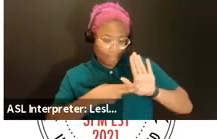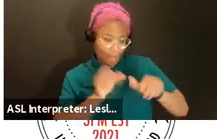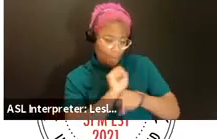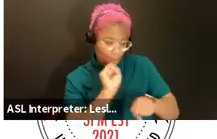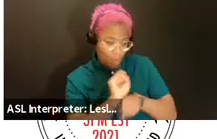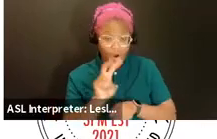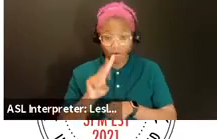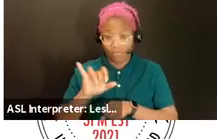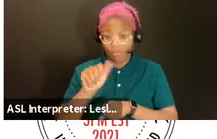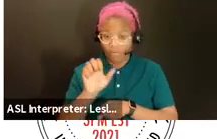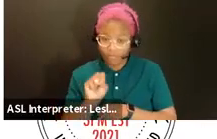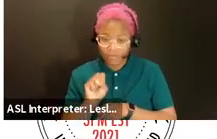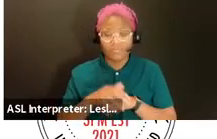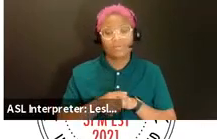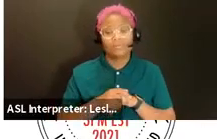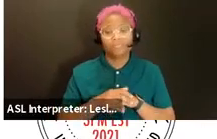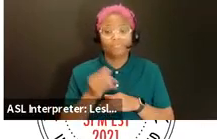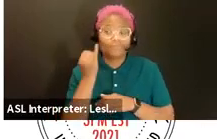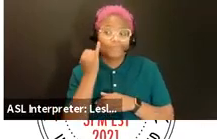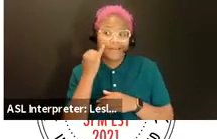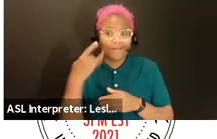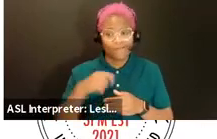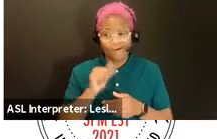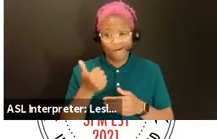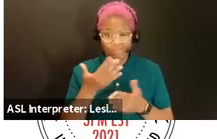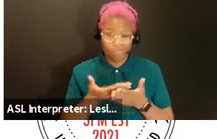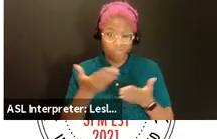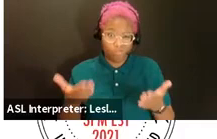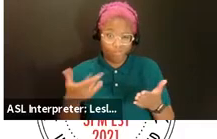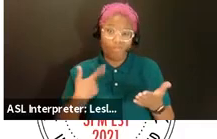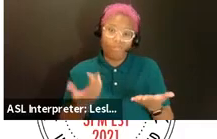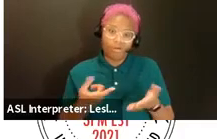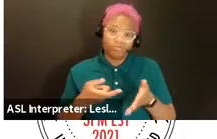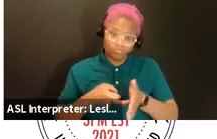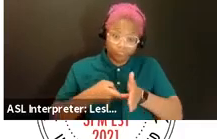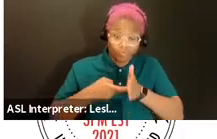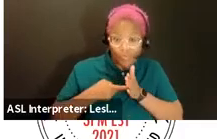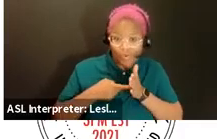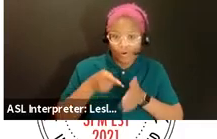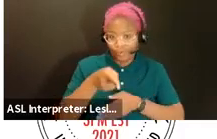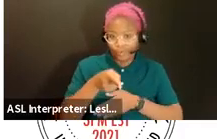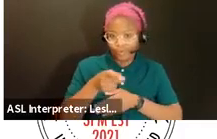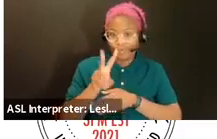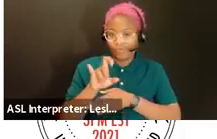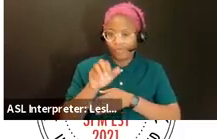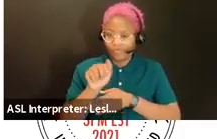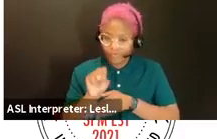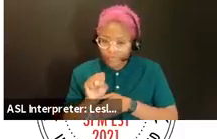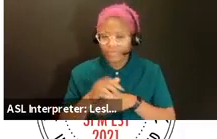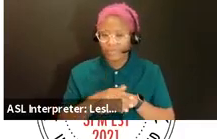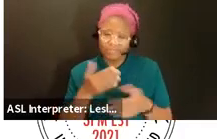there's other factors in play that require them to have an employment-based